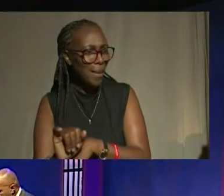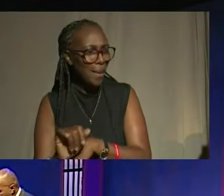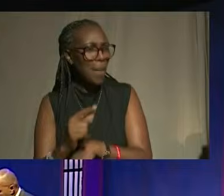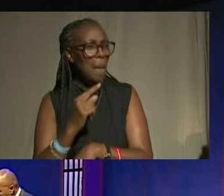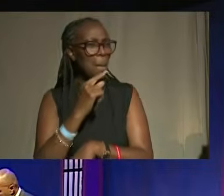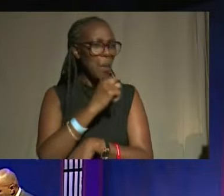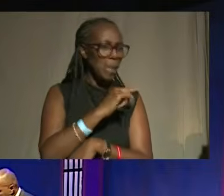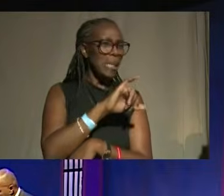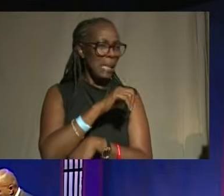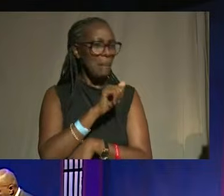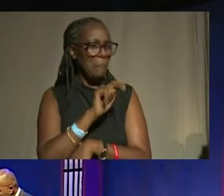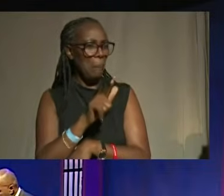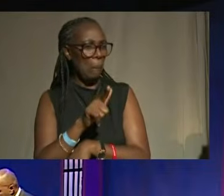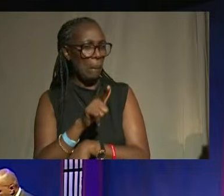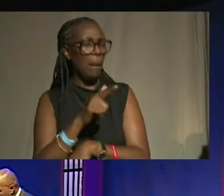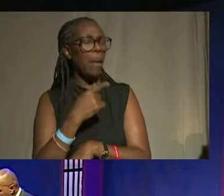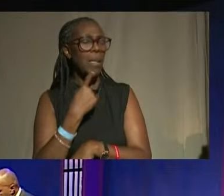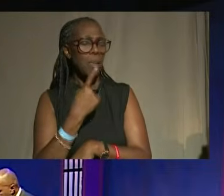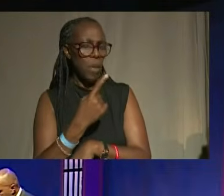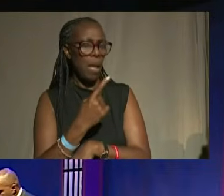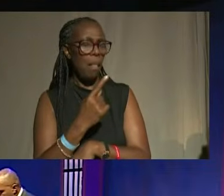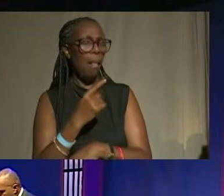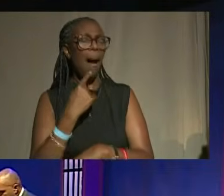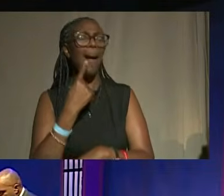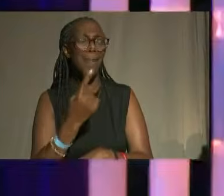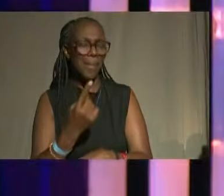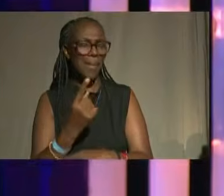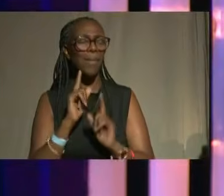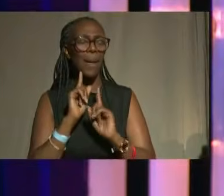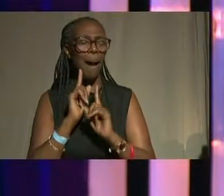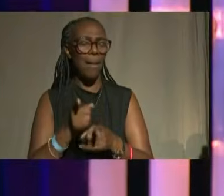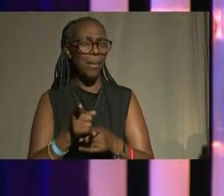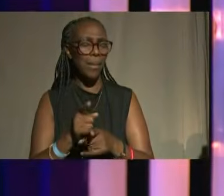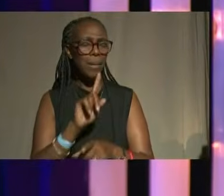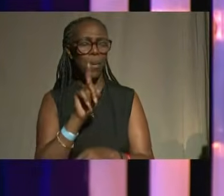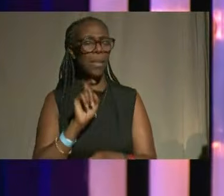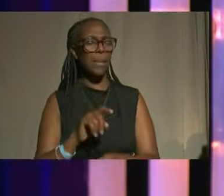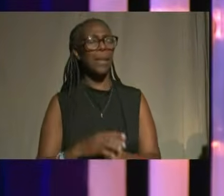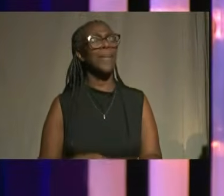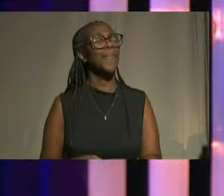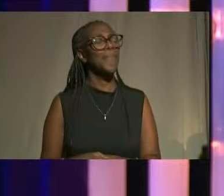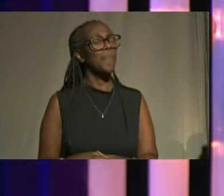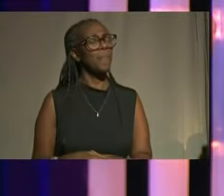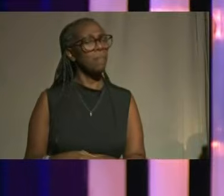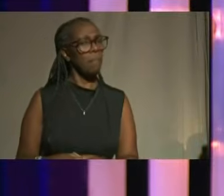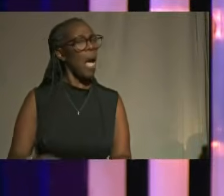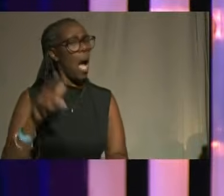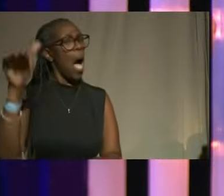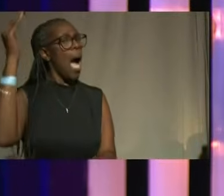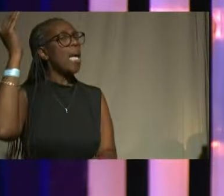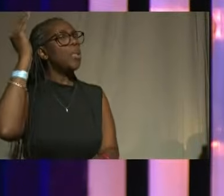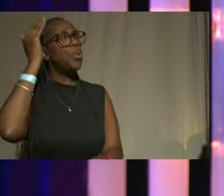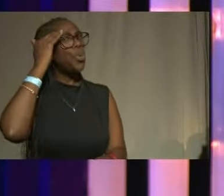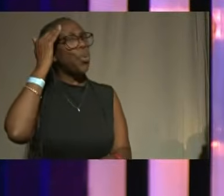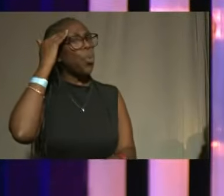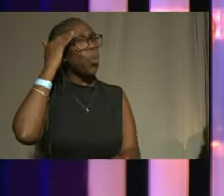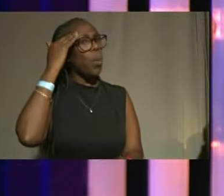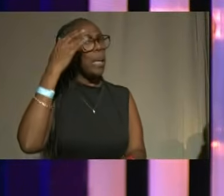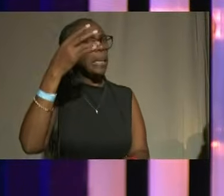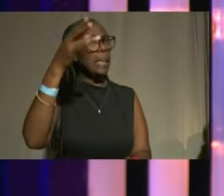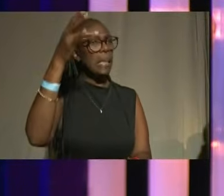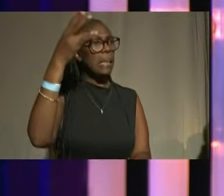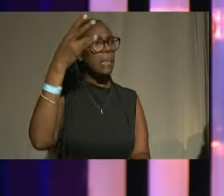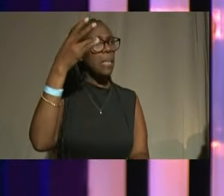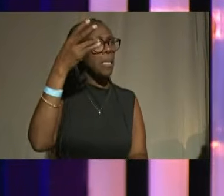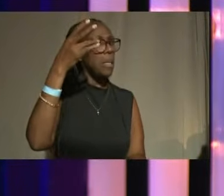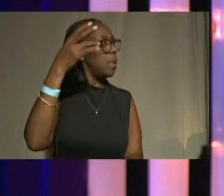question because I know in the 90s when I became politically aware, I remember politics